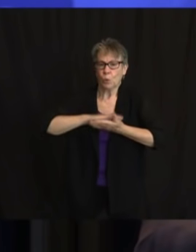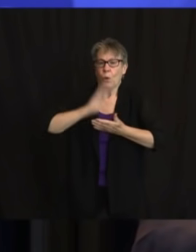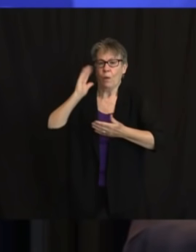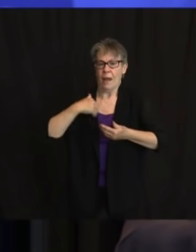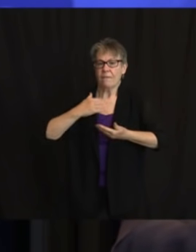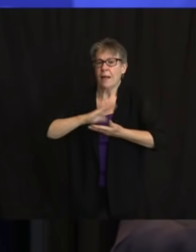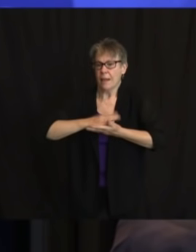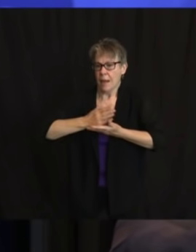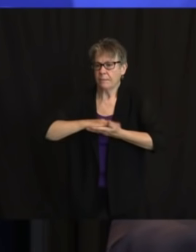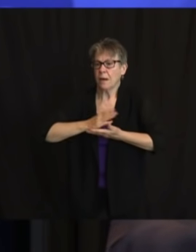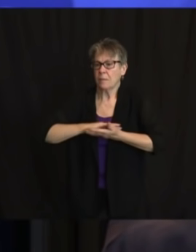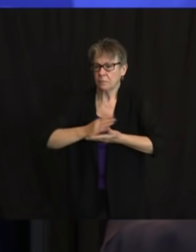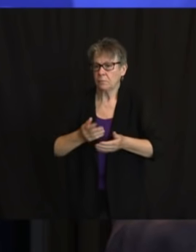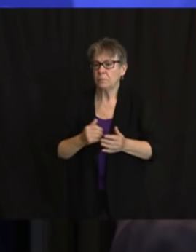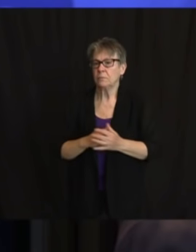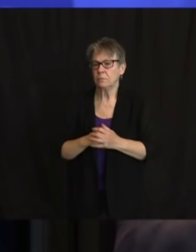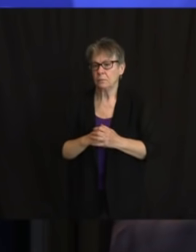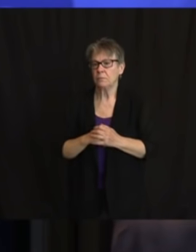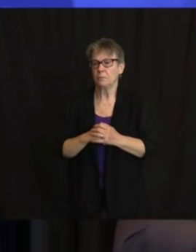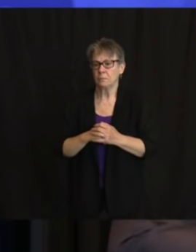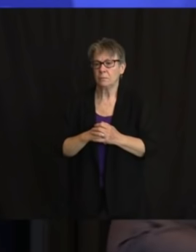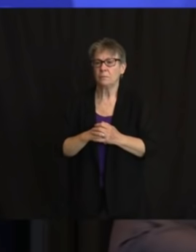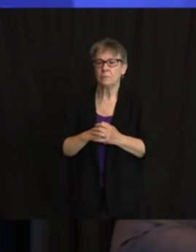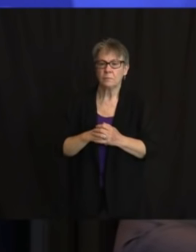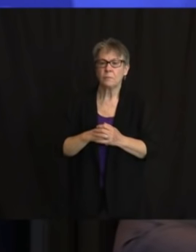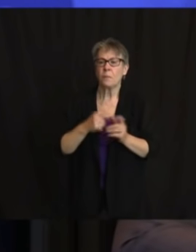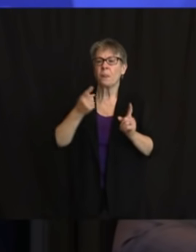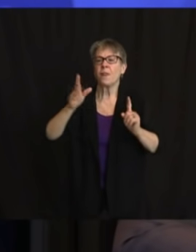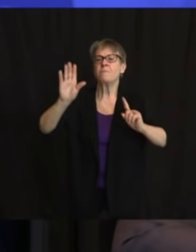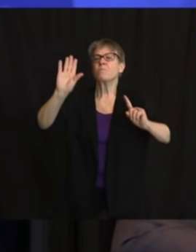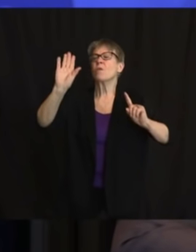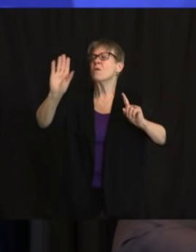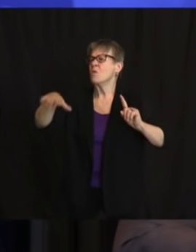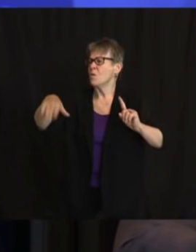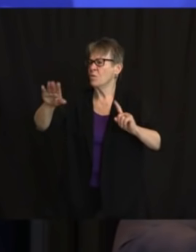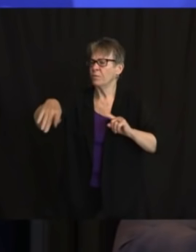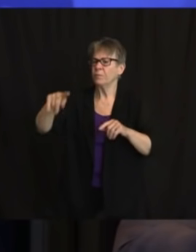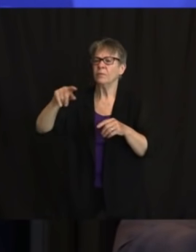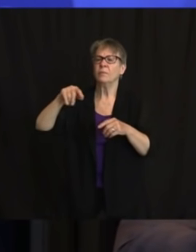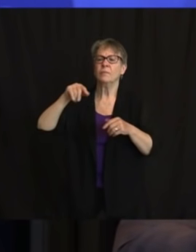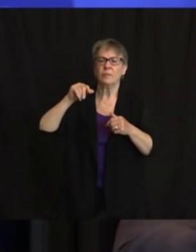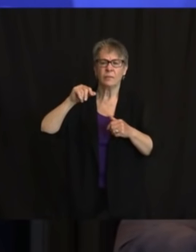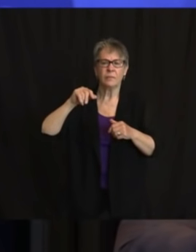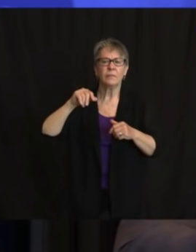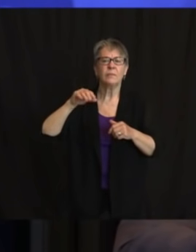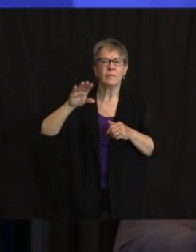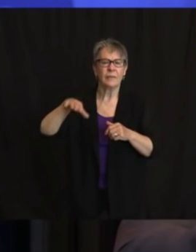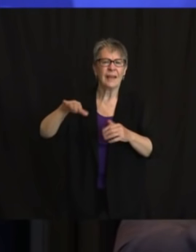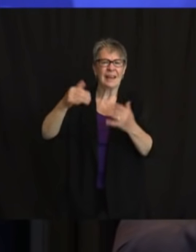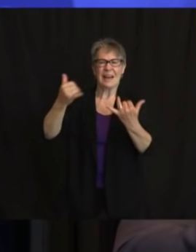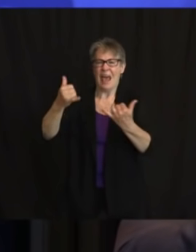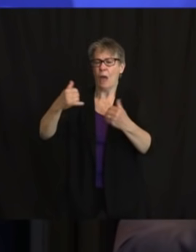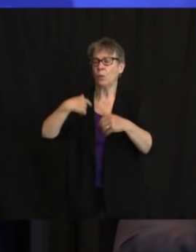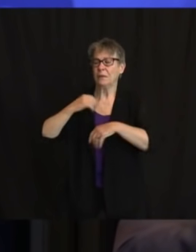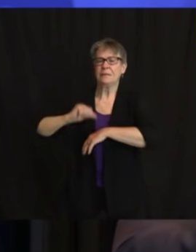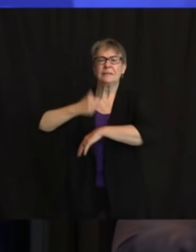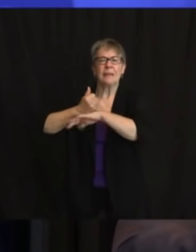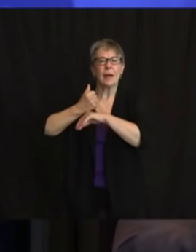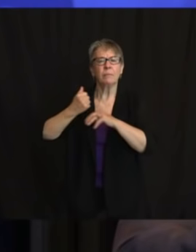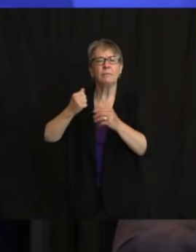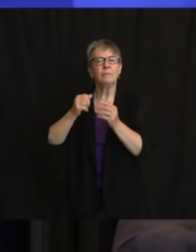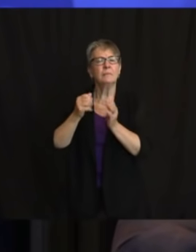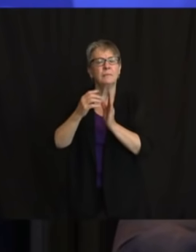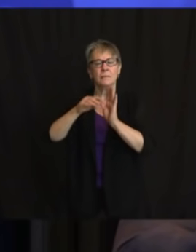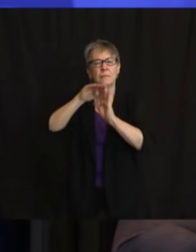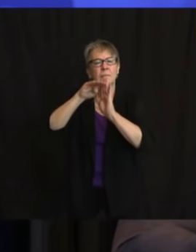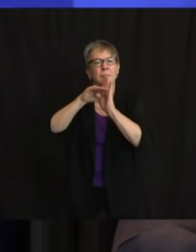or changing? Oh, yeah, so we're currently working with districts right now to put some guidelines. I mean, and so people think and ask, why aren't we giving out